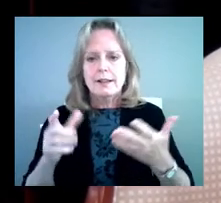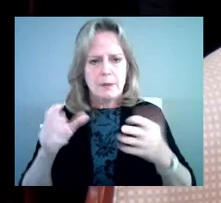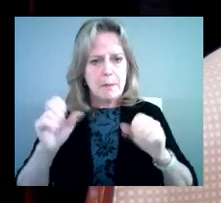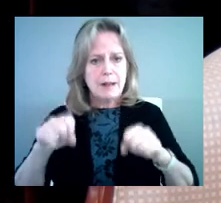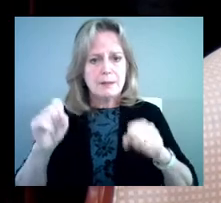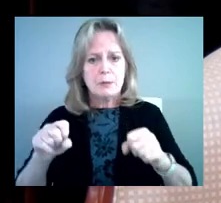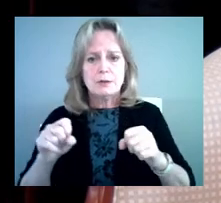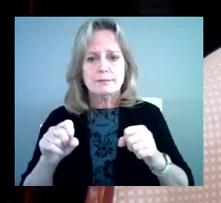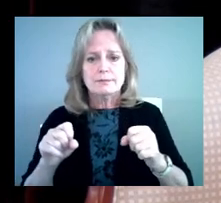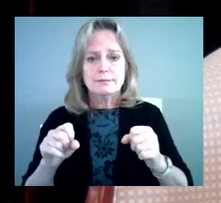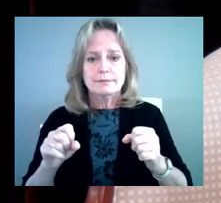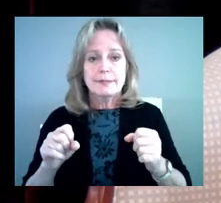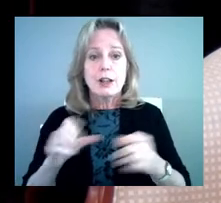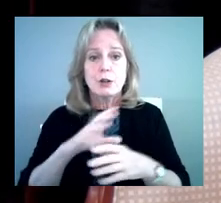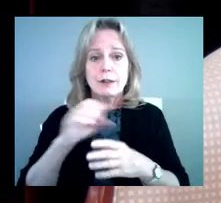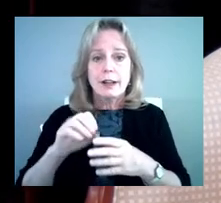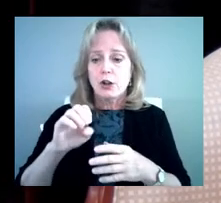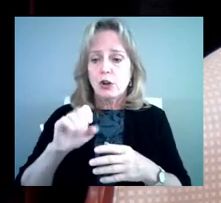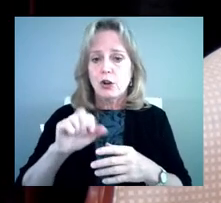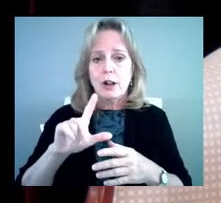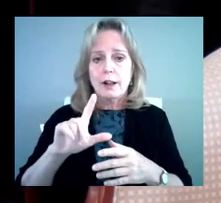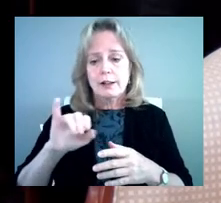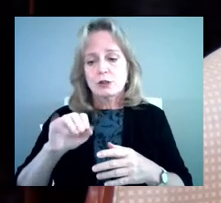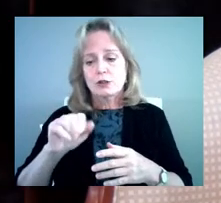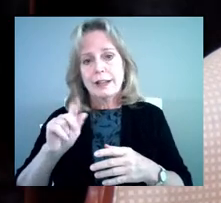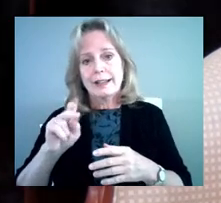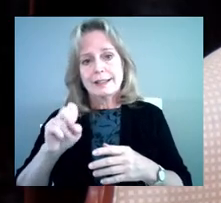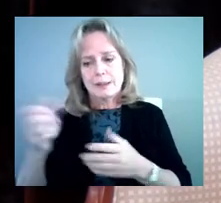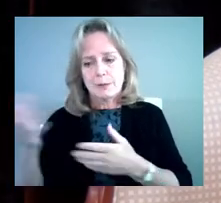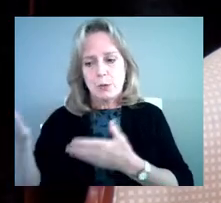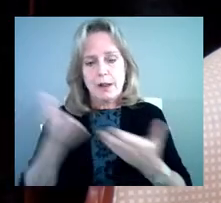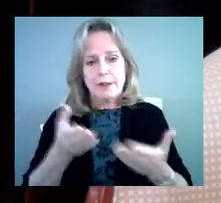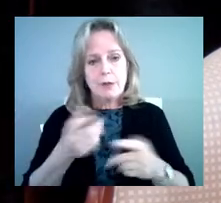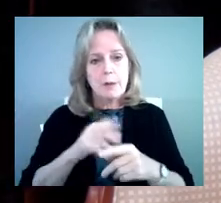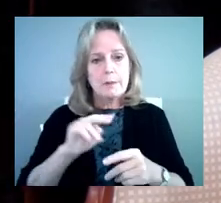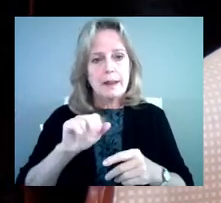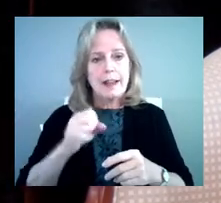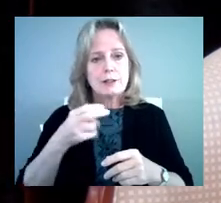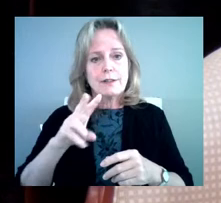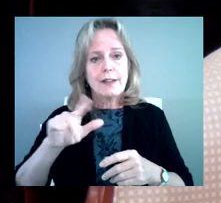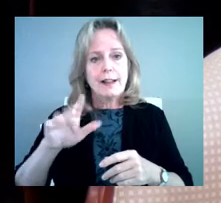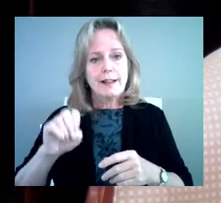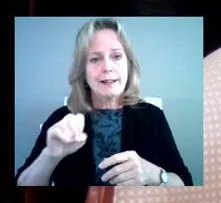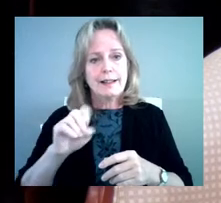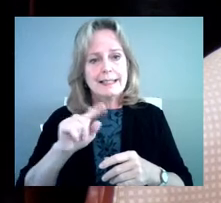possible, including Earl Jakes, who brought it to us from Nashville, Tennessee.